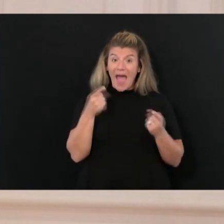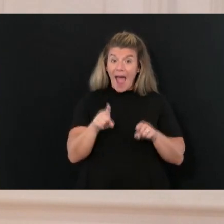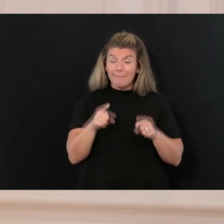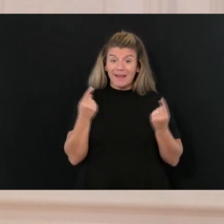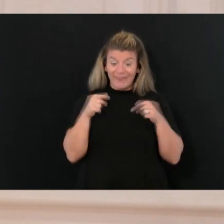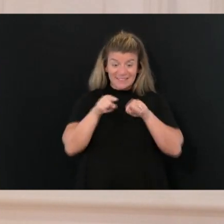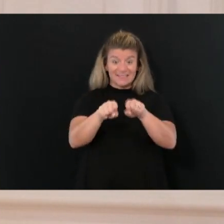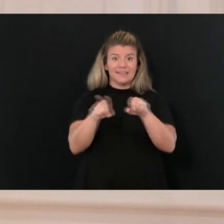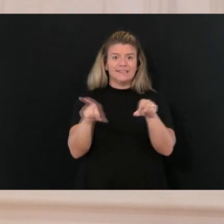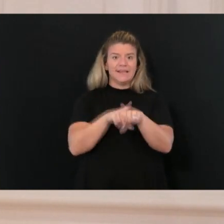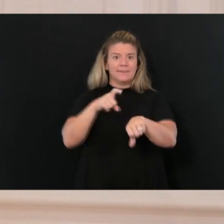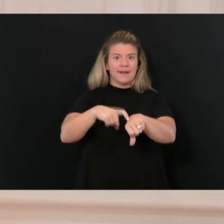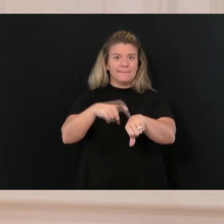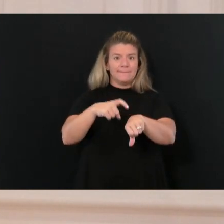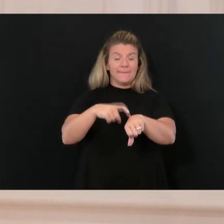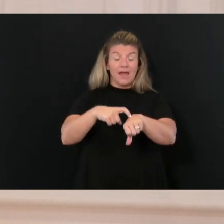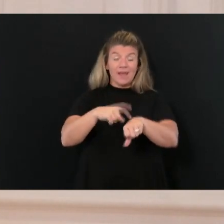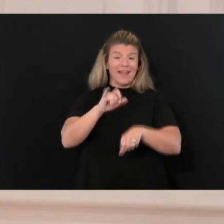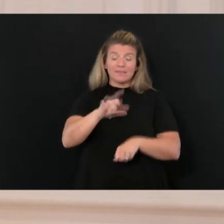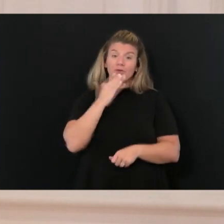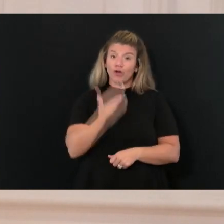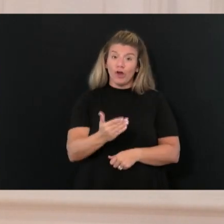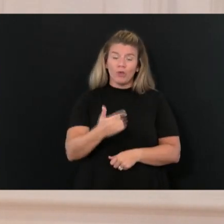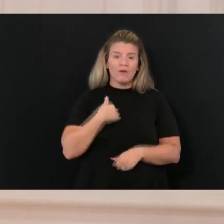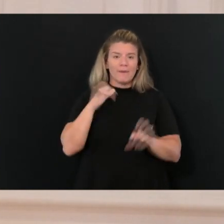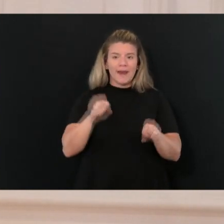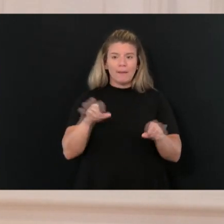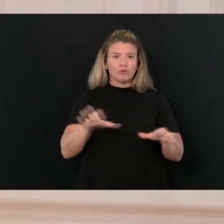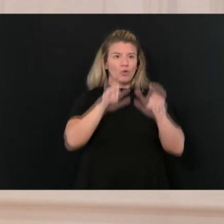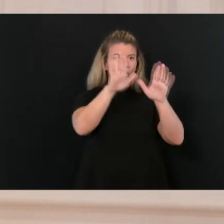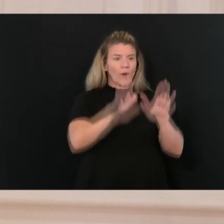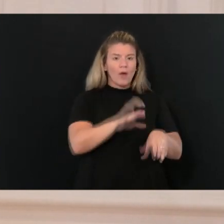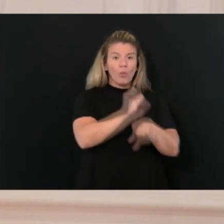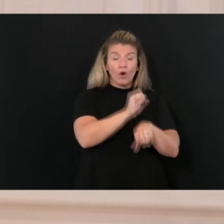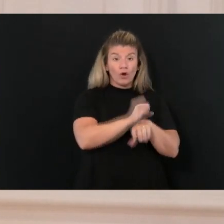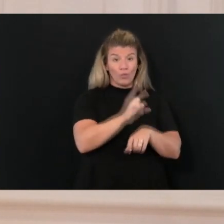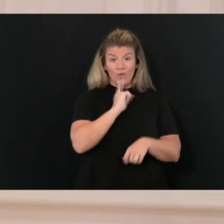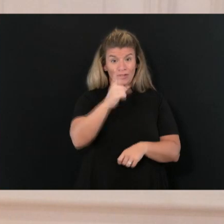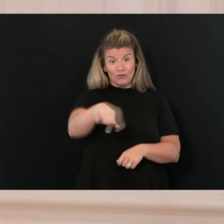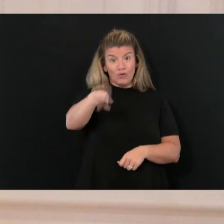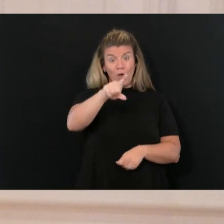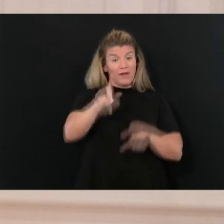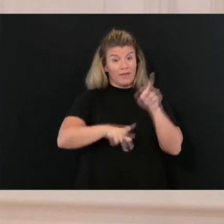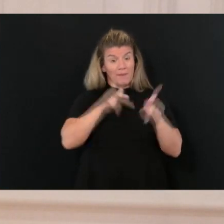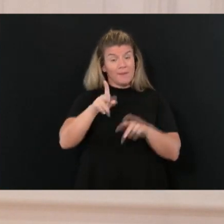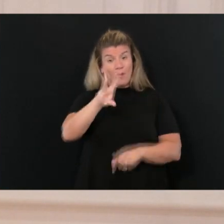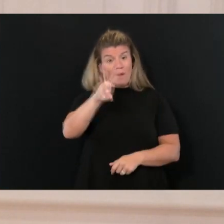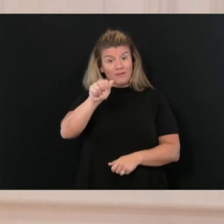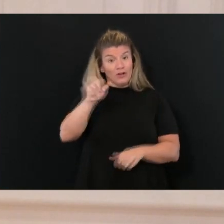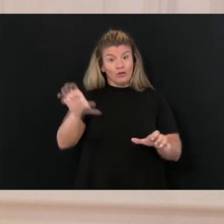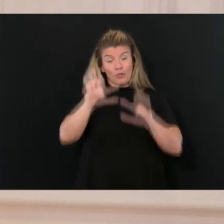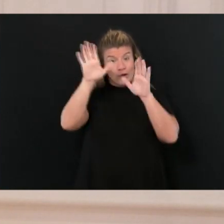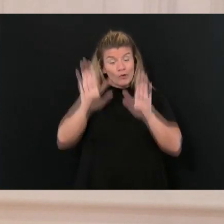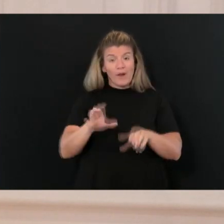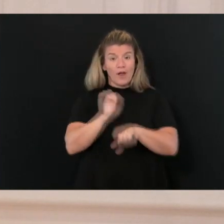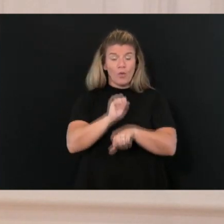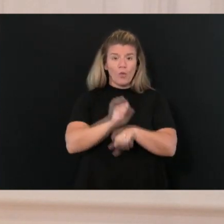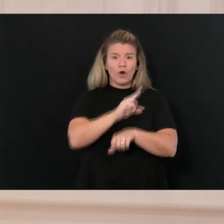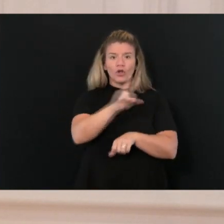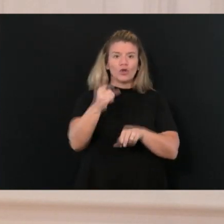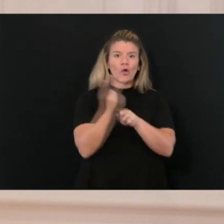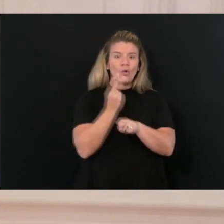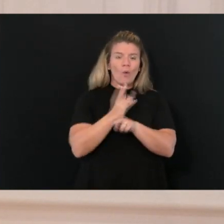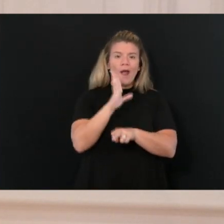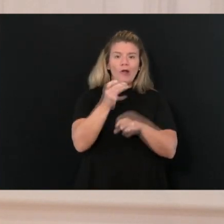is really good that we've been able to do this great work. You have been able to do this great work, people in West Virginia wearing your mask, staying